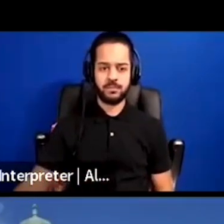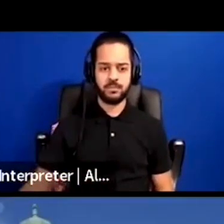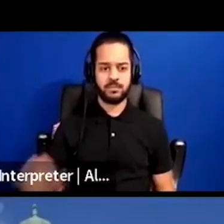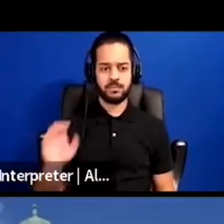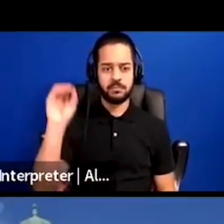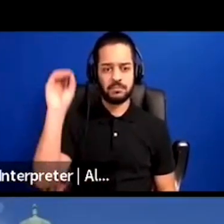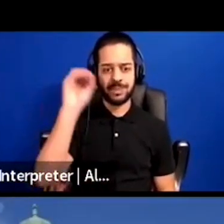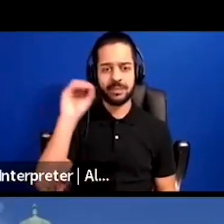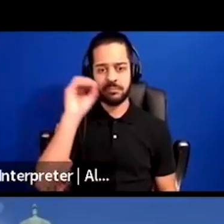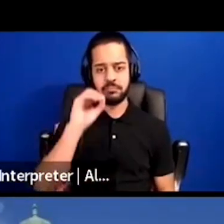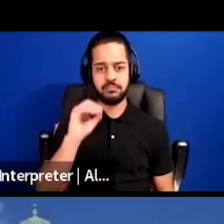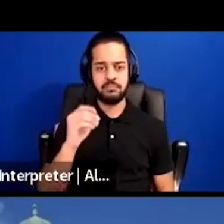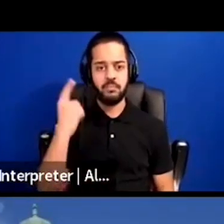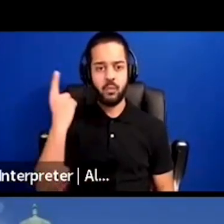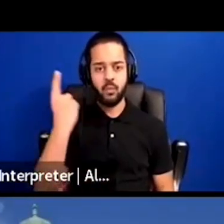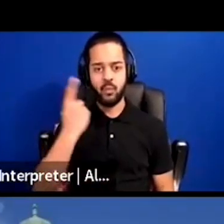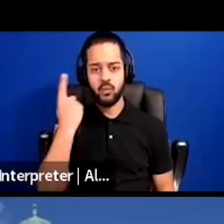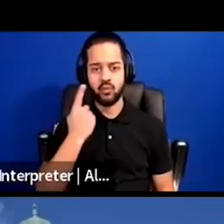Thoughts?